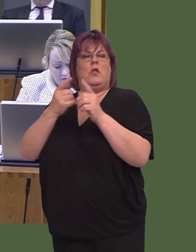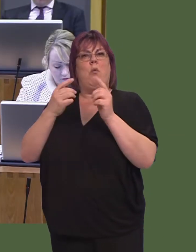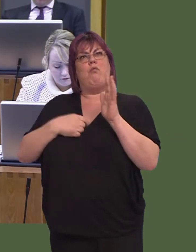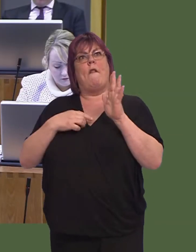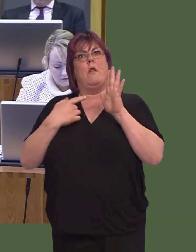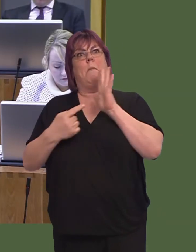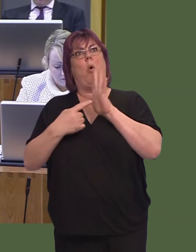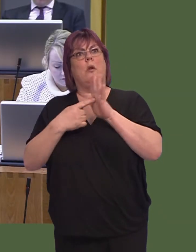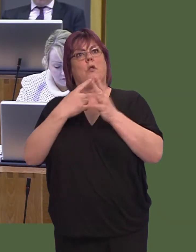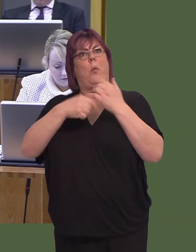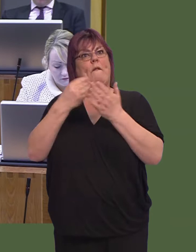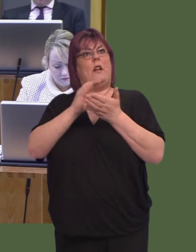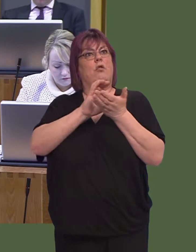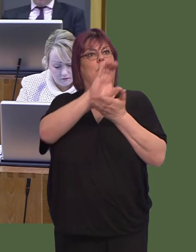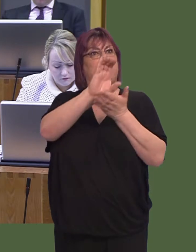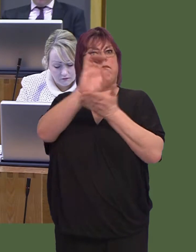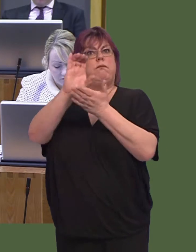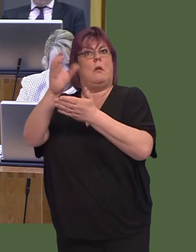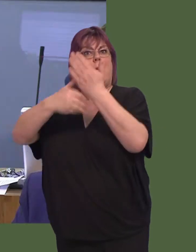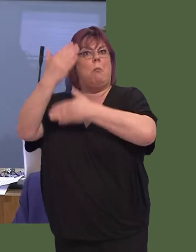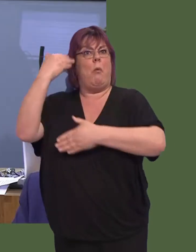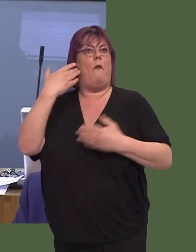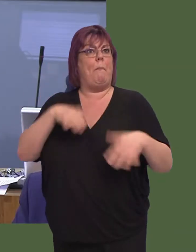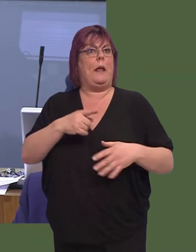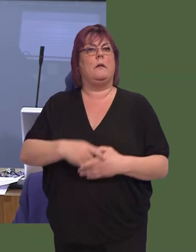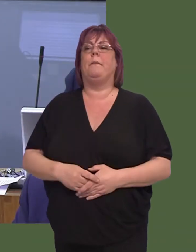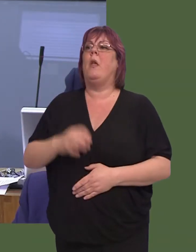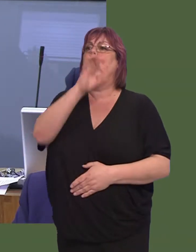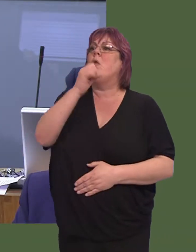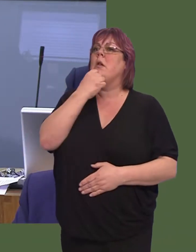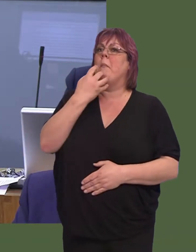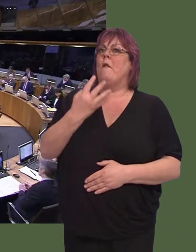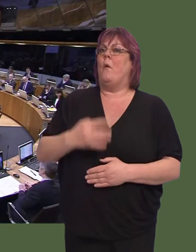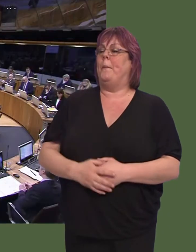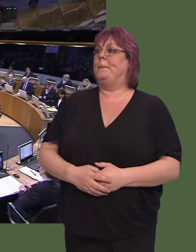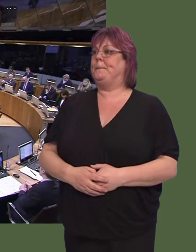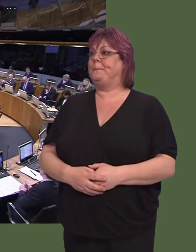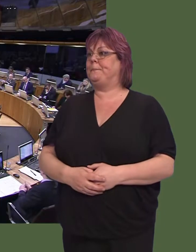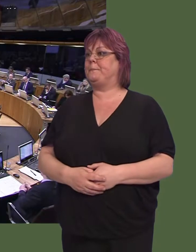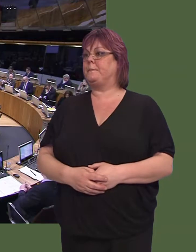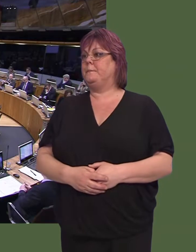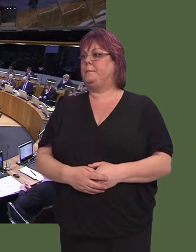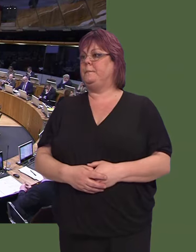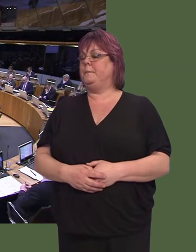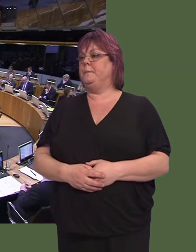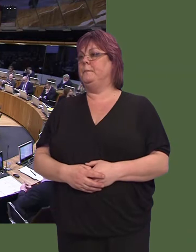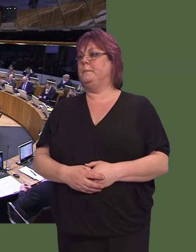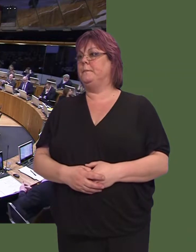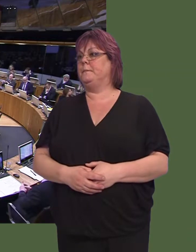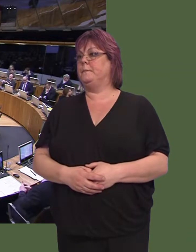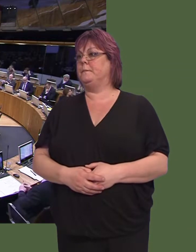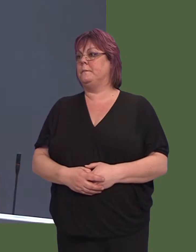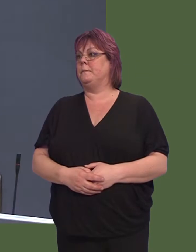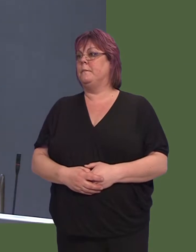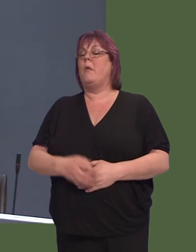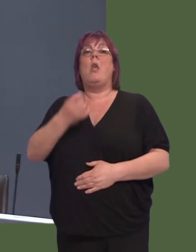important heritage railways are, and we'll look to support them in the future. Question 4, Sian. Question 4, Sian Gwynllian. Will the First